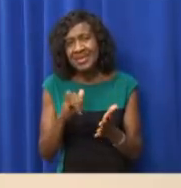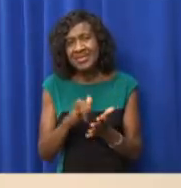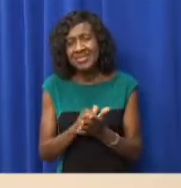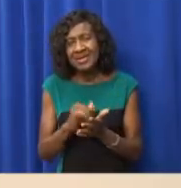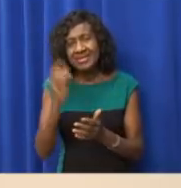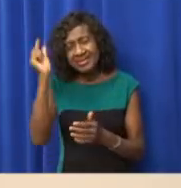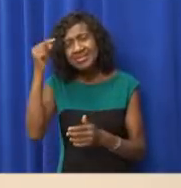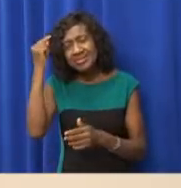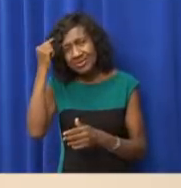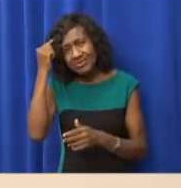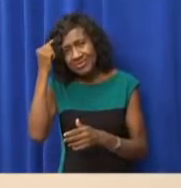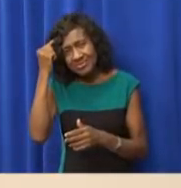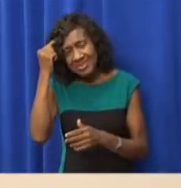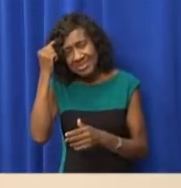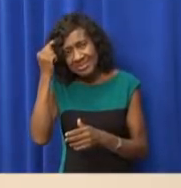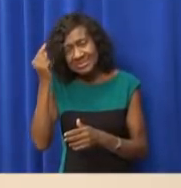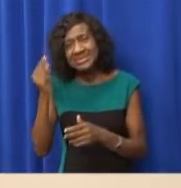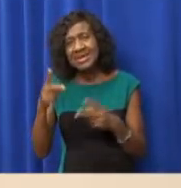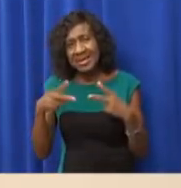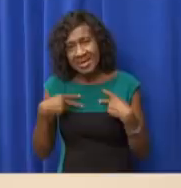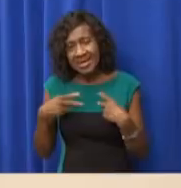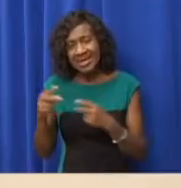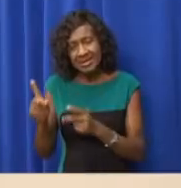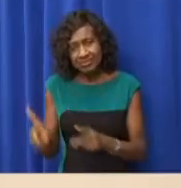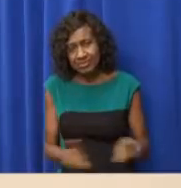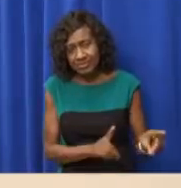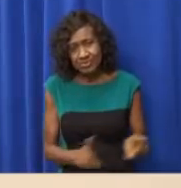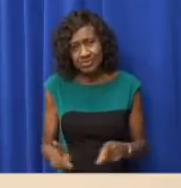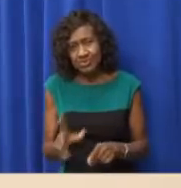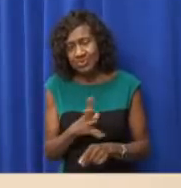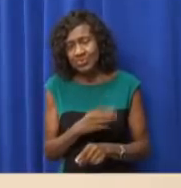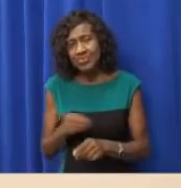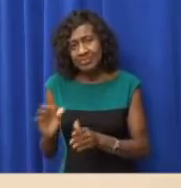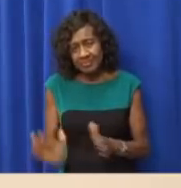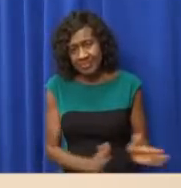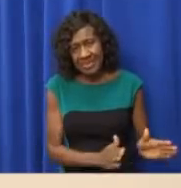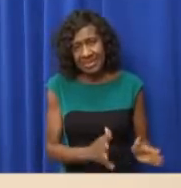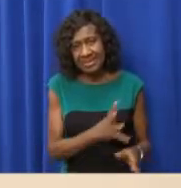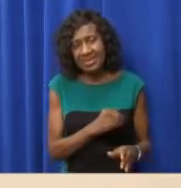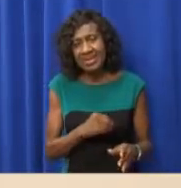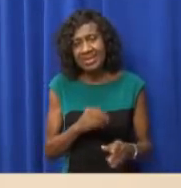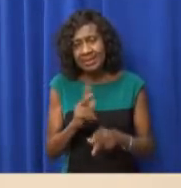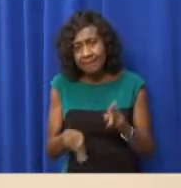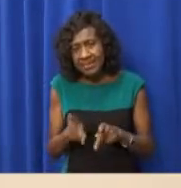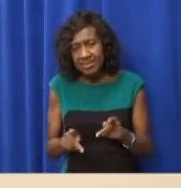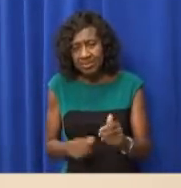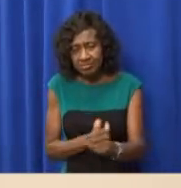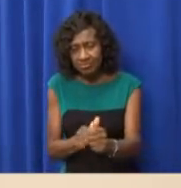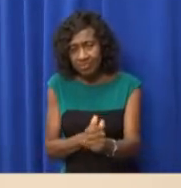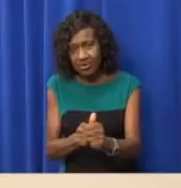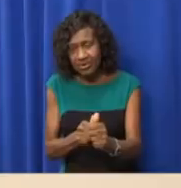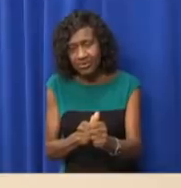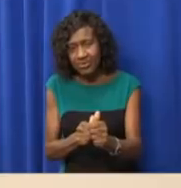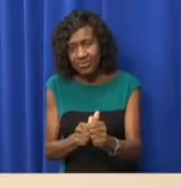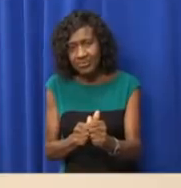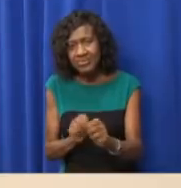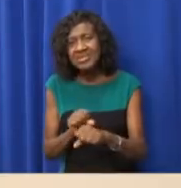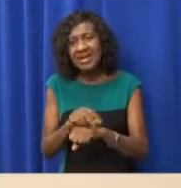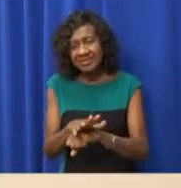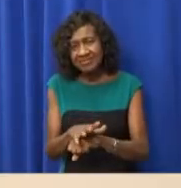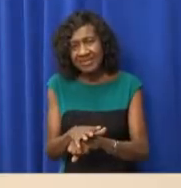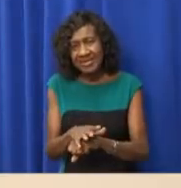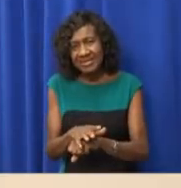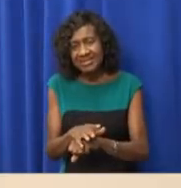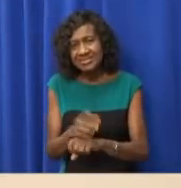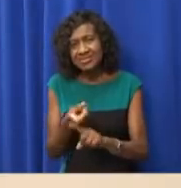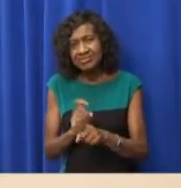has employed and followed the public health advice that we continue to receive. I would hazard to